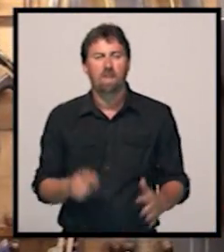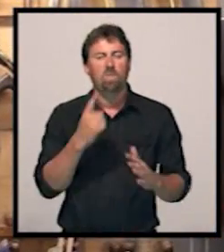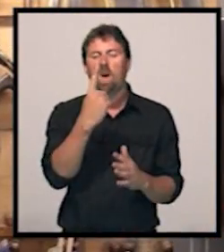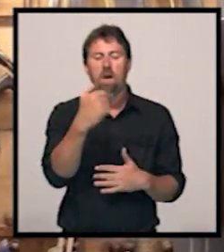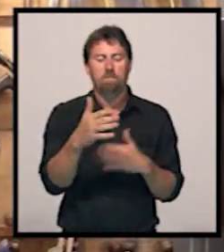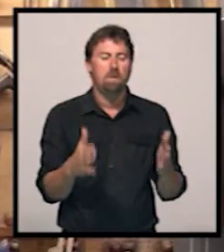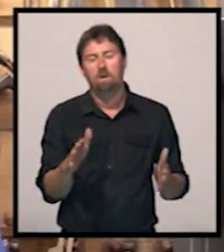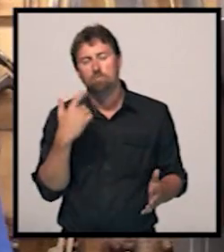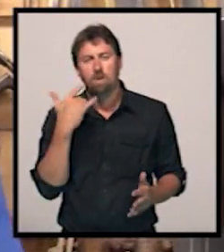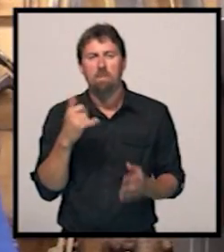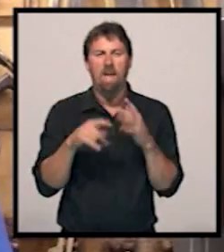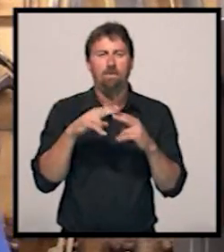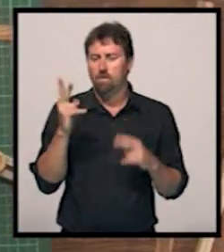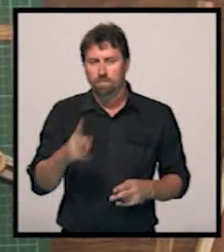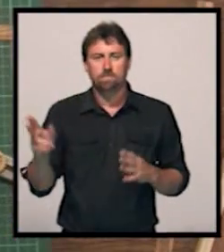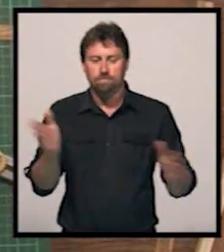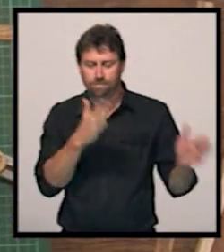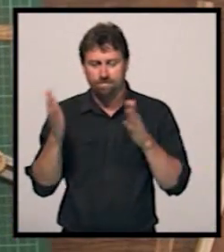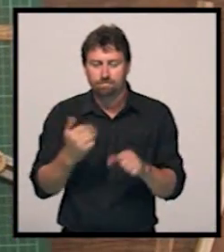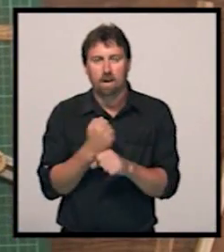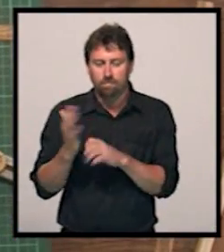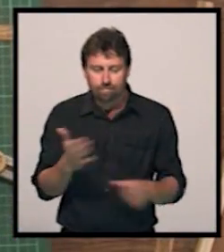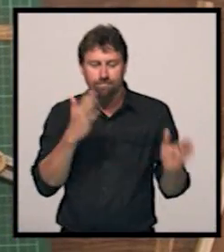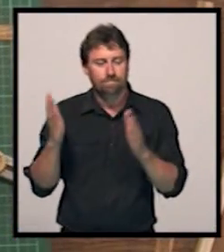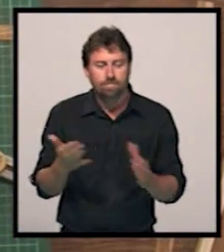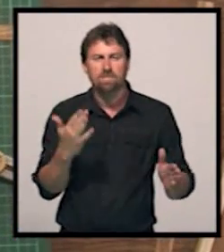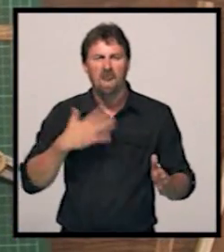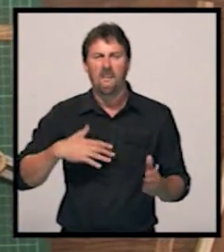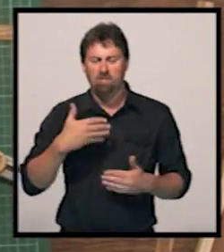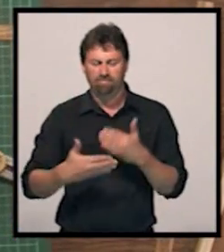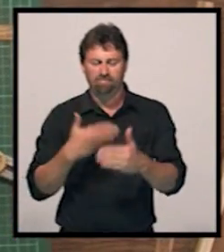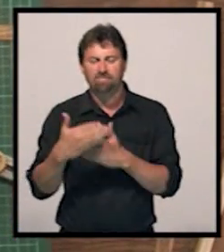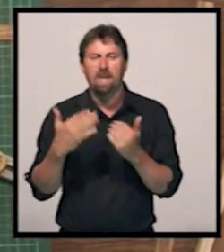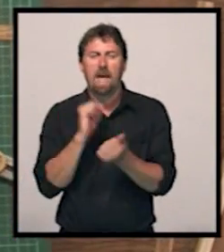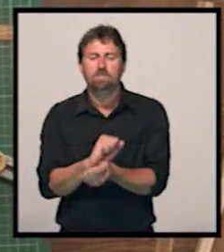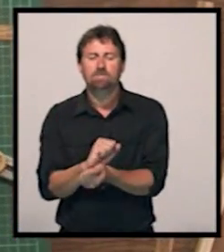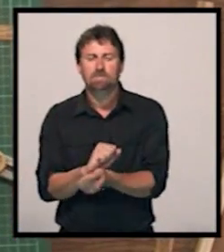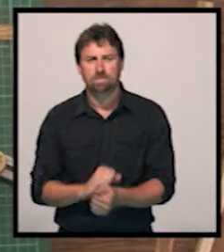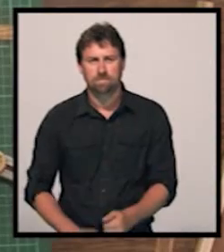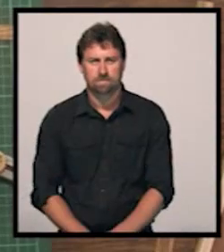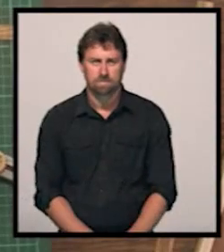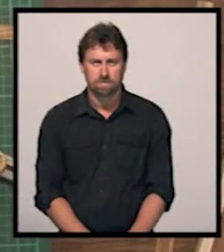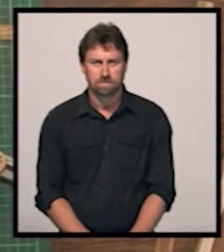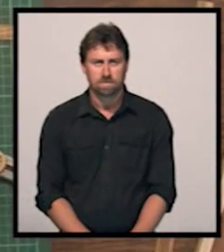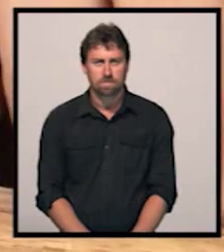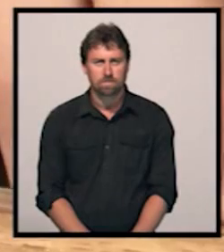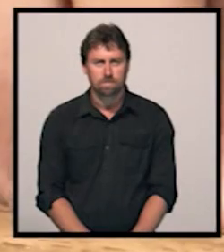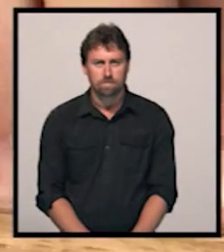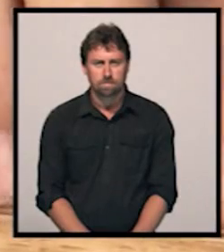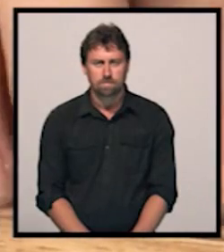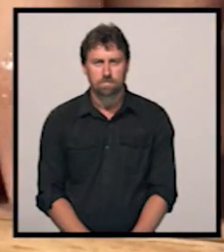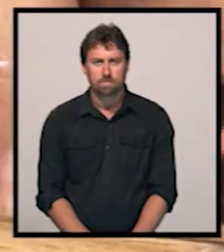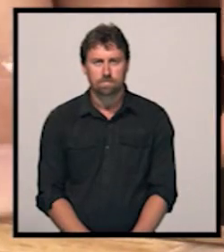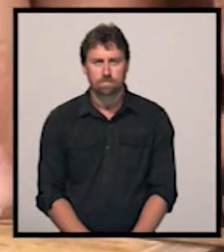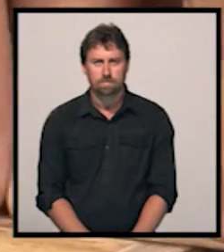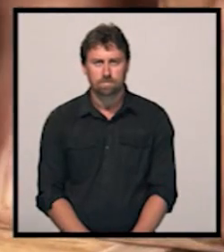lot, it's nice to have a process. So now you lay that upside up, pencil mark down,